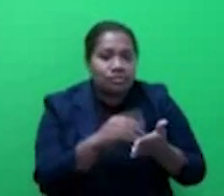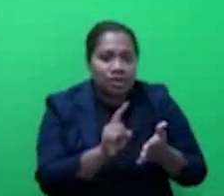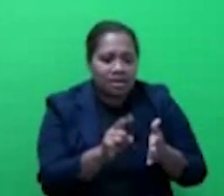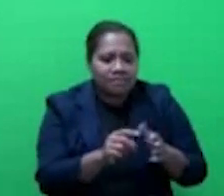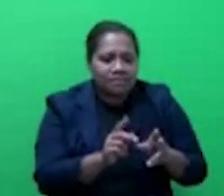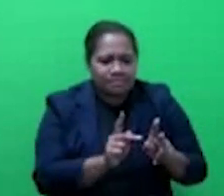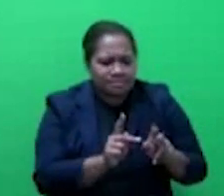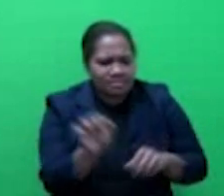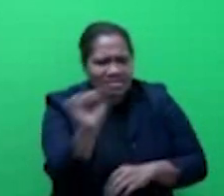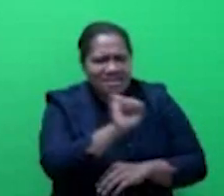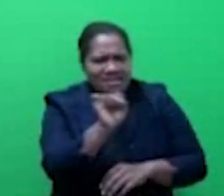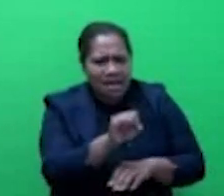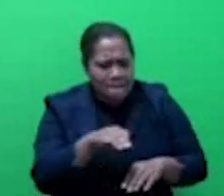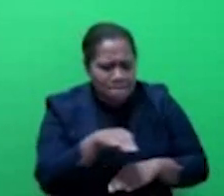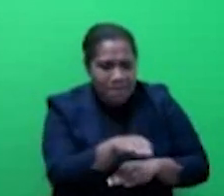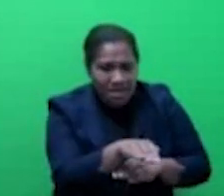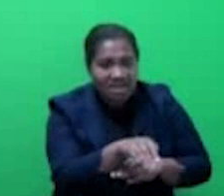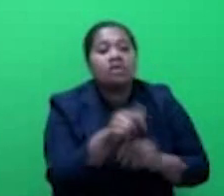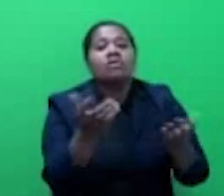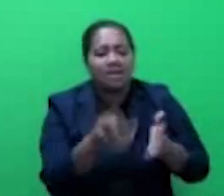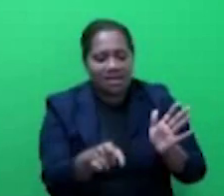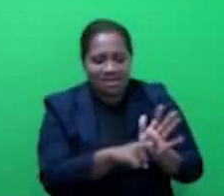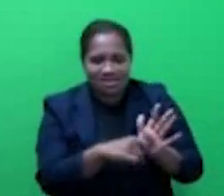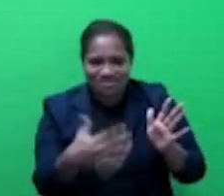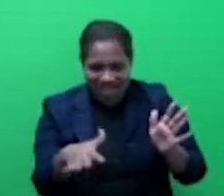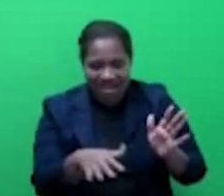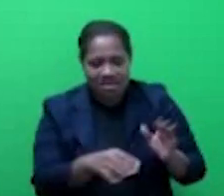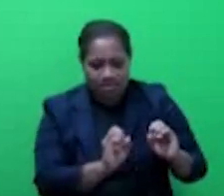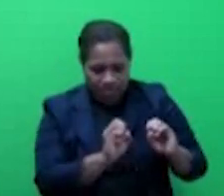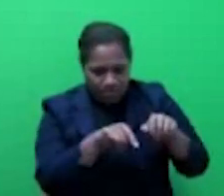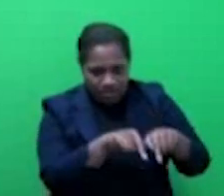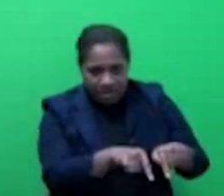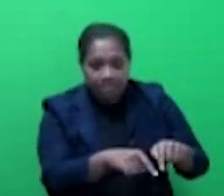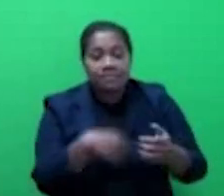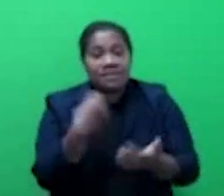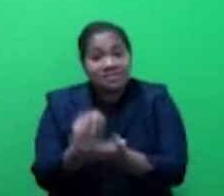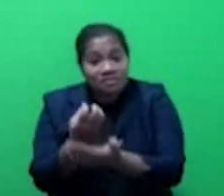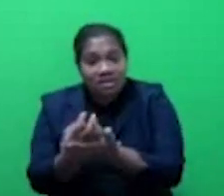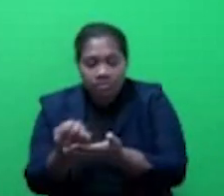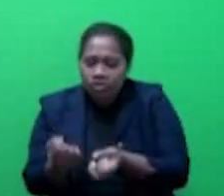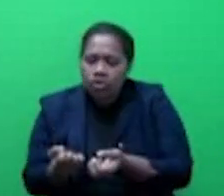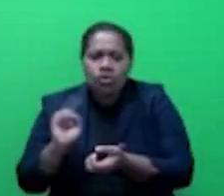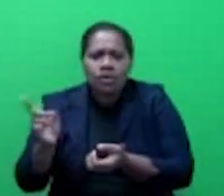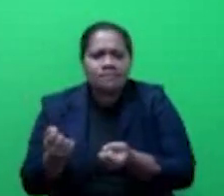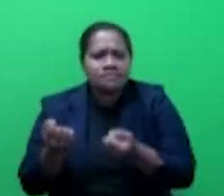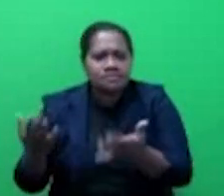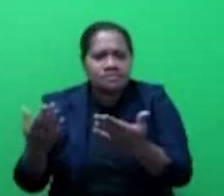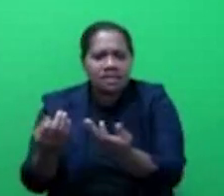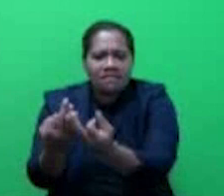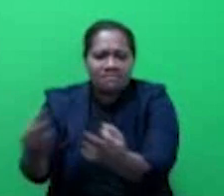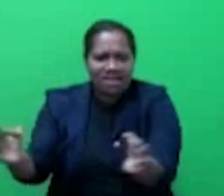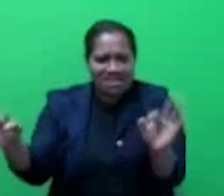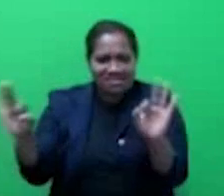car parks for its residents. Savu-Savu flats were provided with grills. The area was fenced and